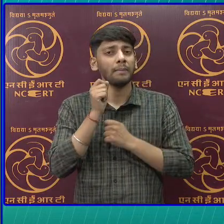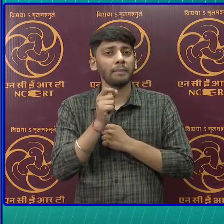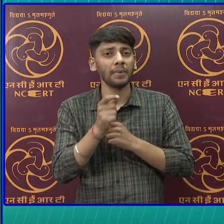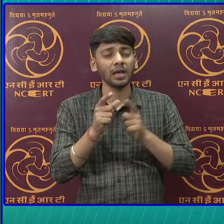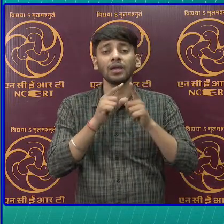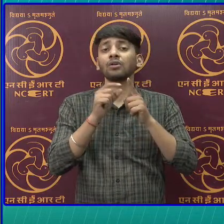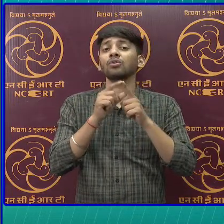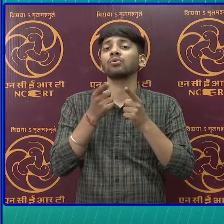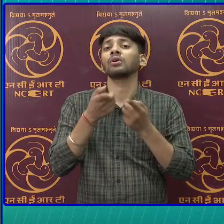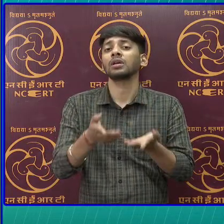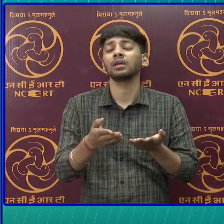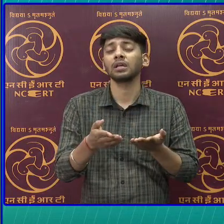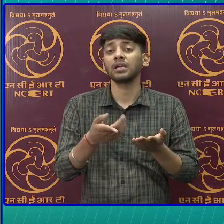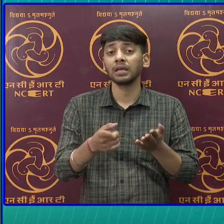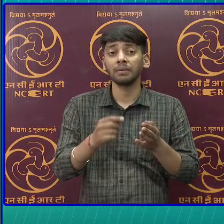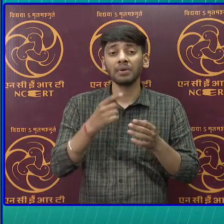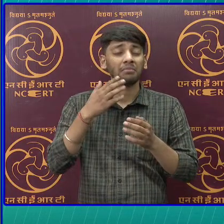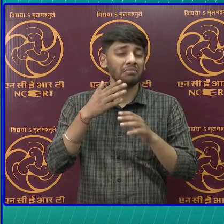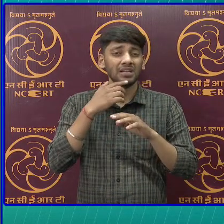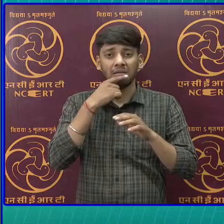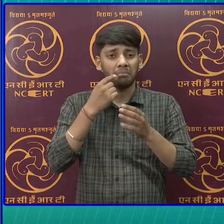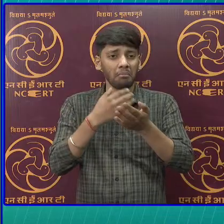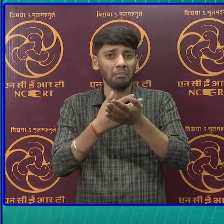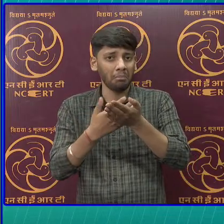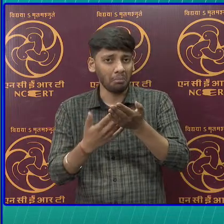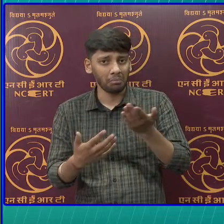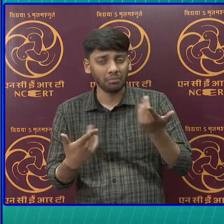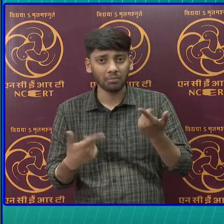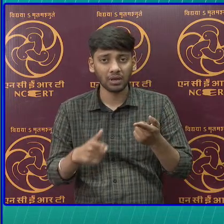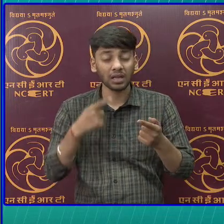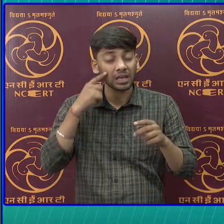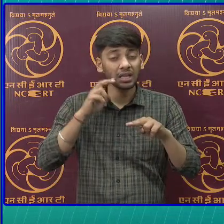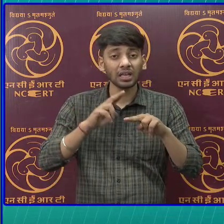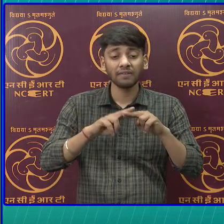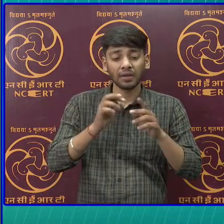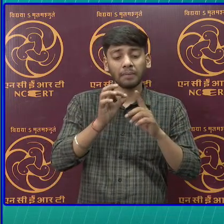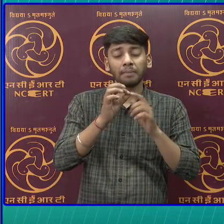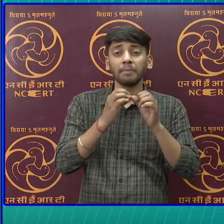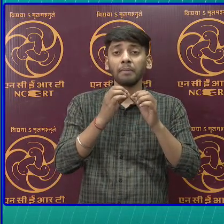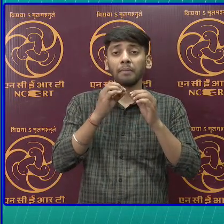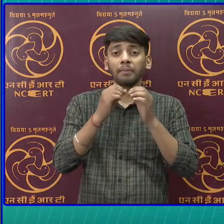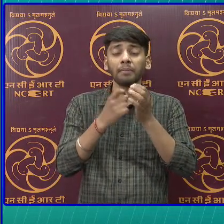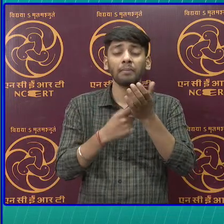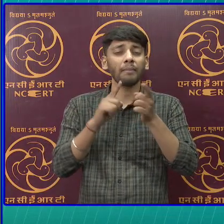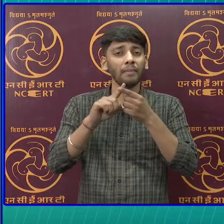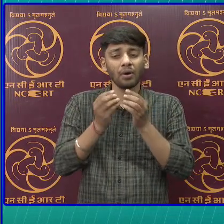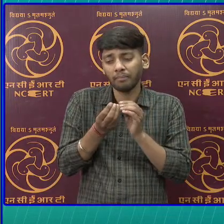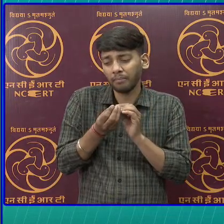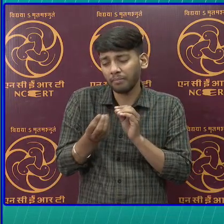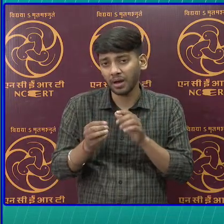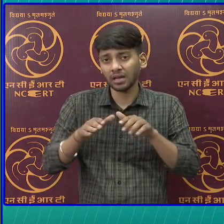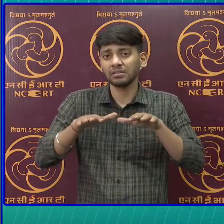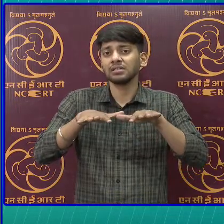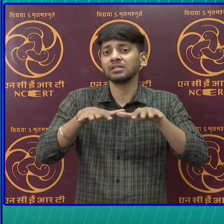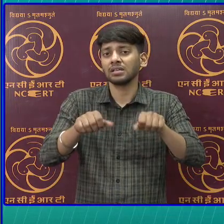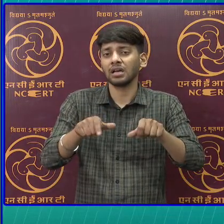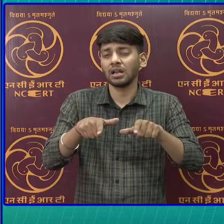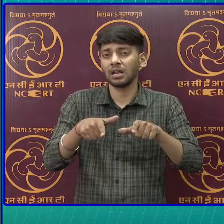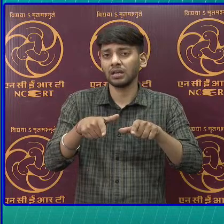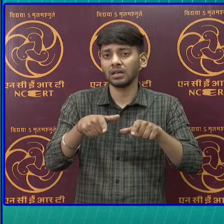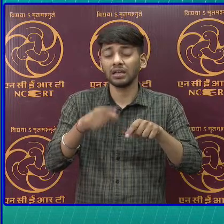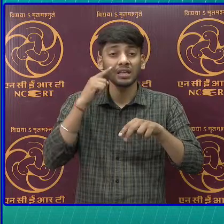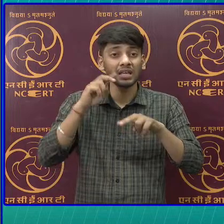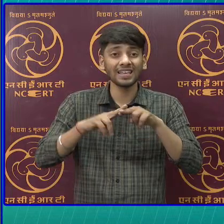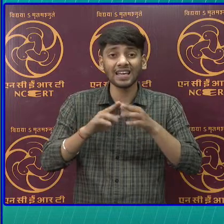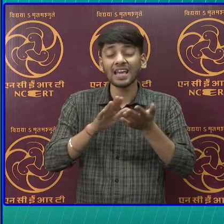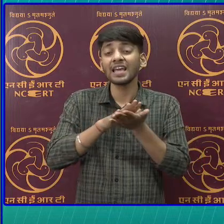it. The bleeding bark will heal, and from close to the ground will rise curled